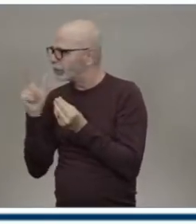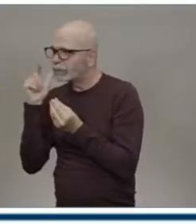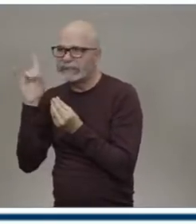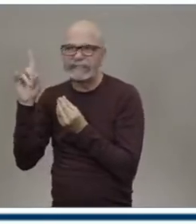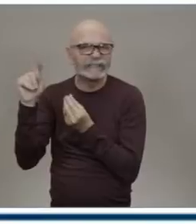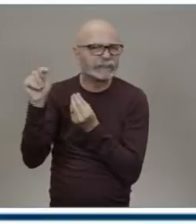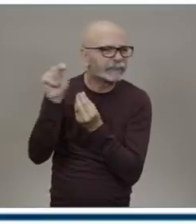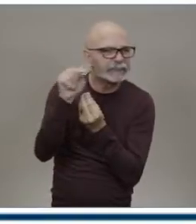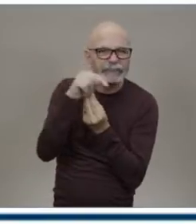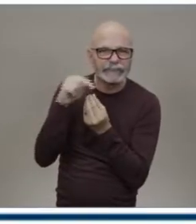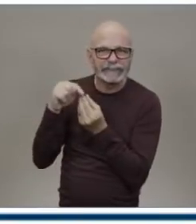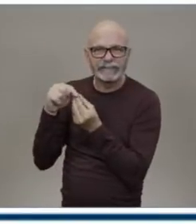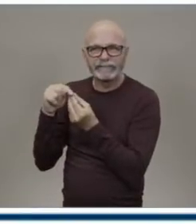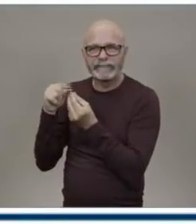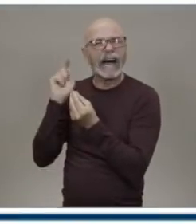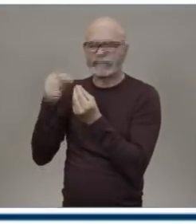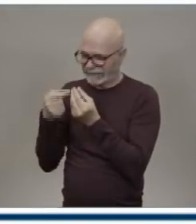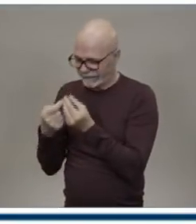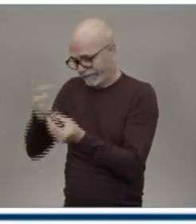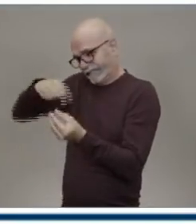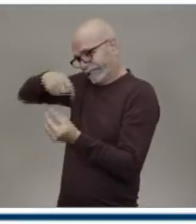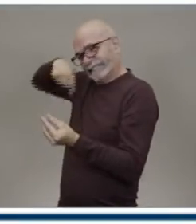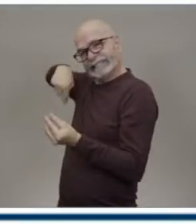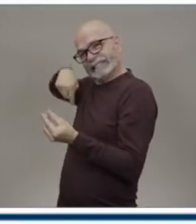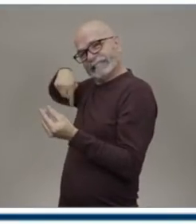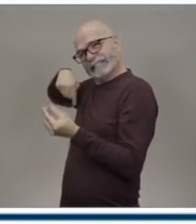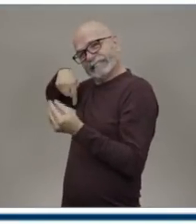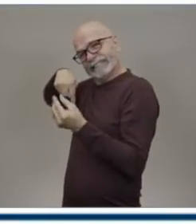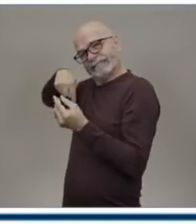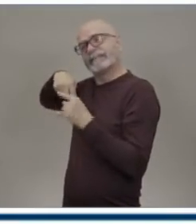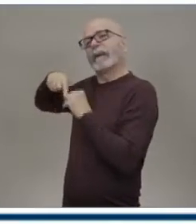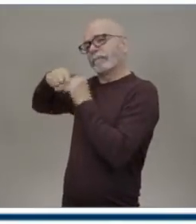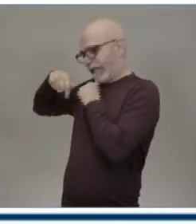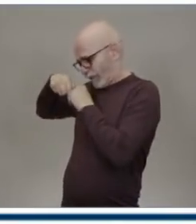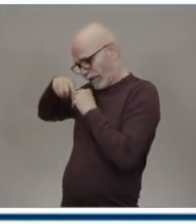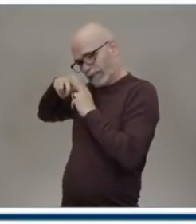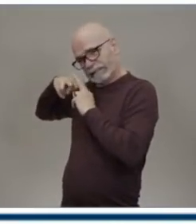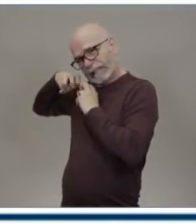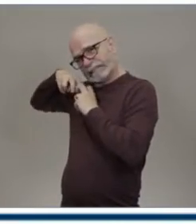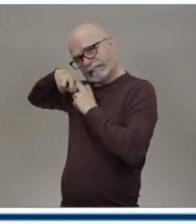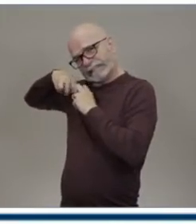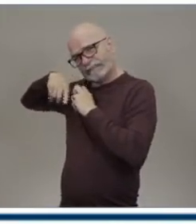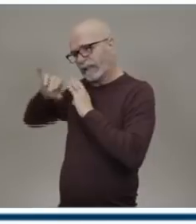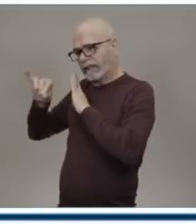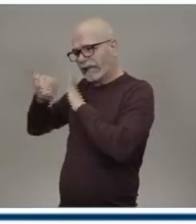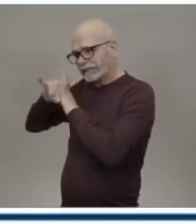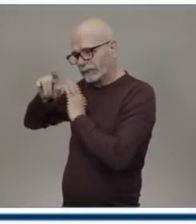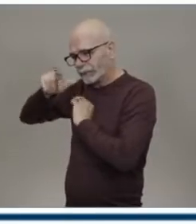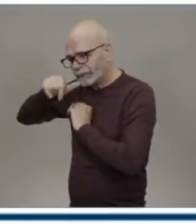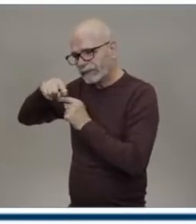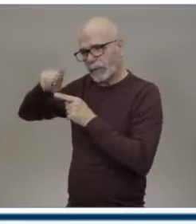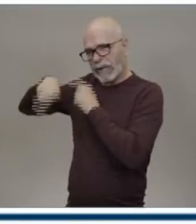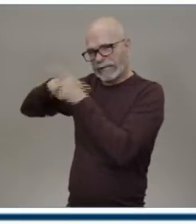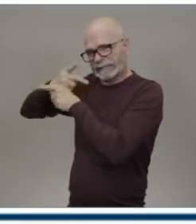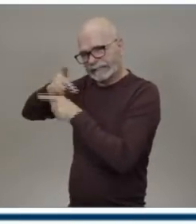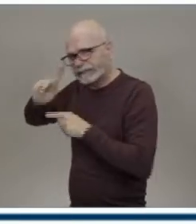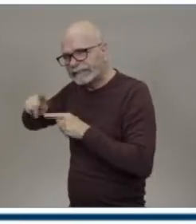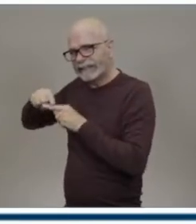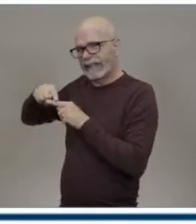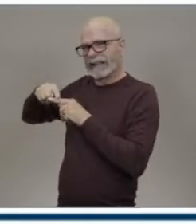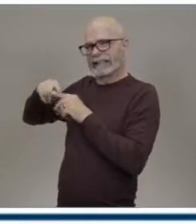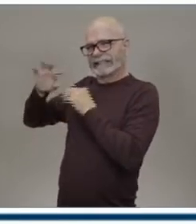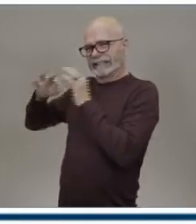the backward-looking contact tracing, where we identify contacts and then we test those individuals as much to understand